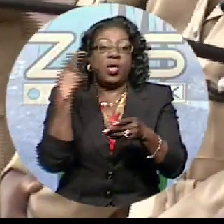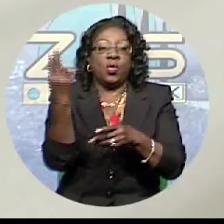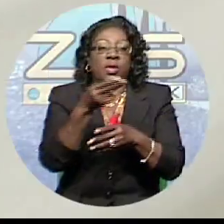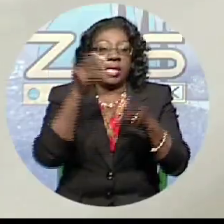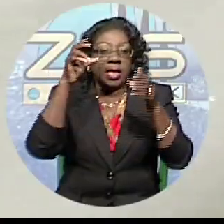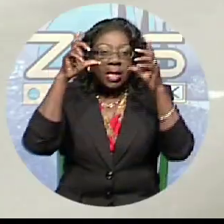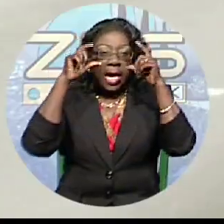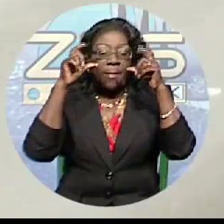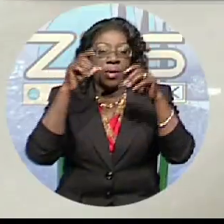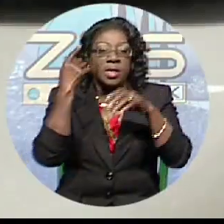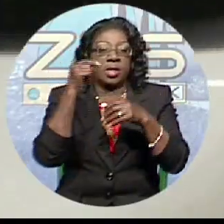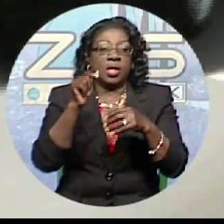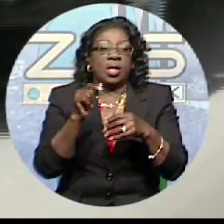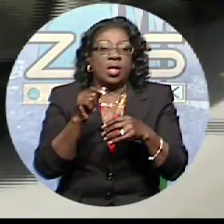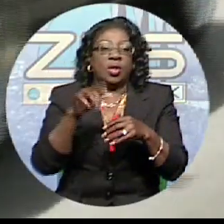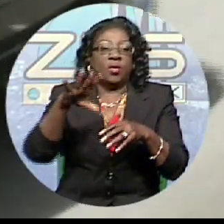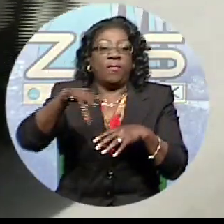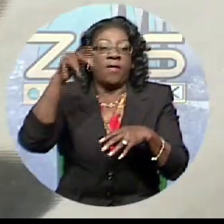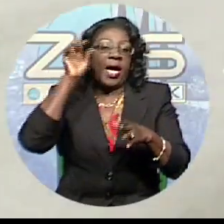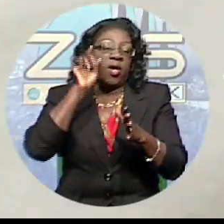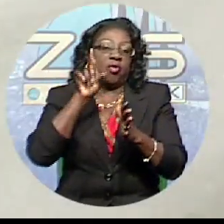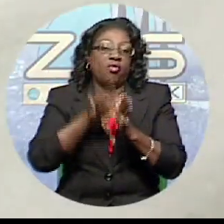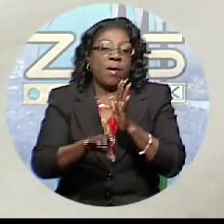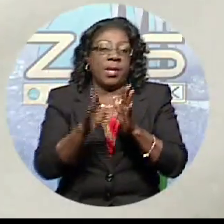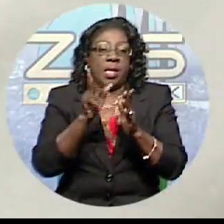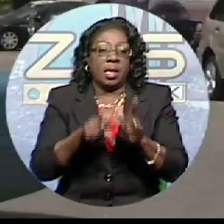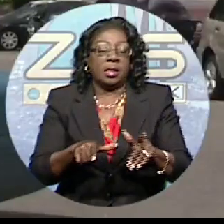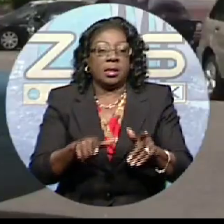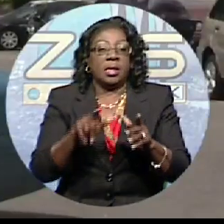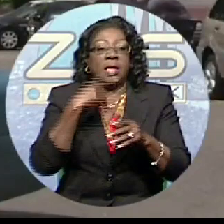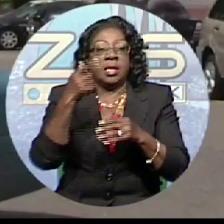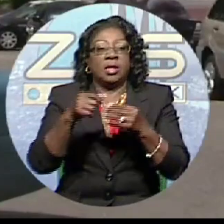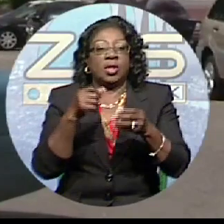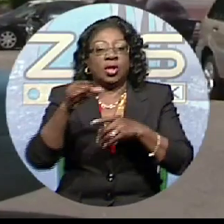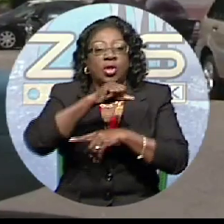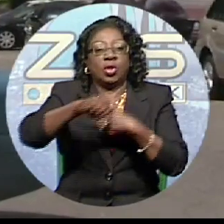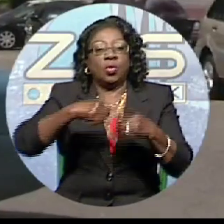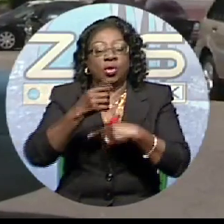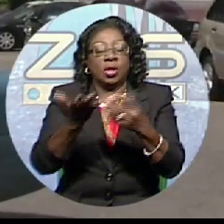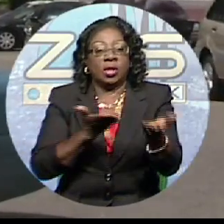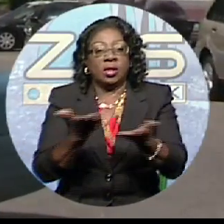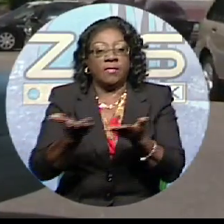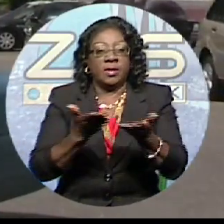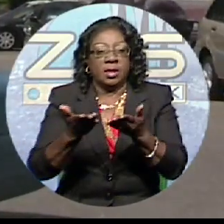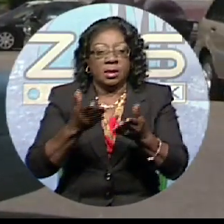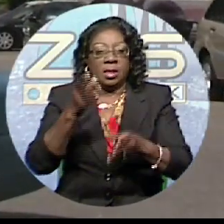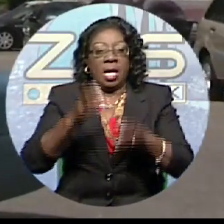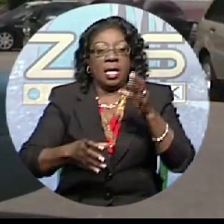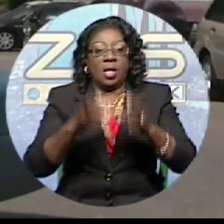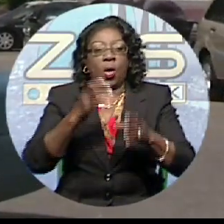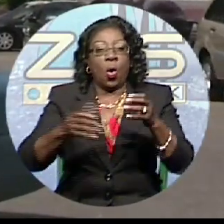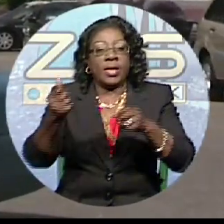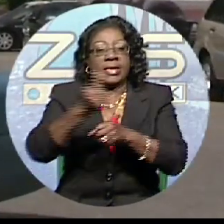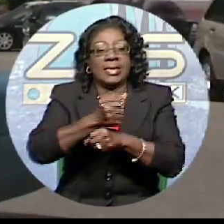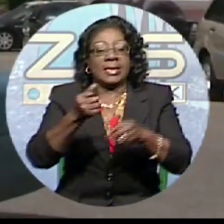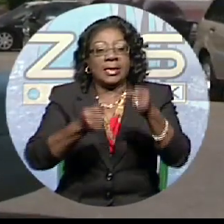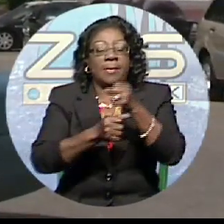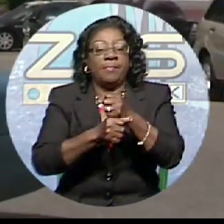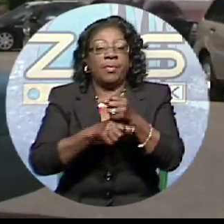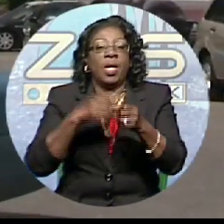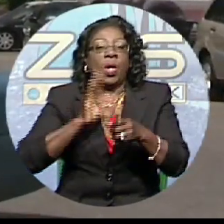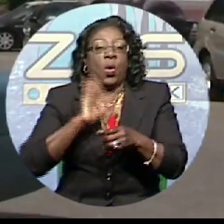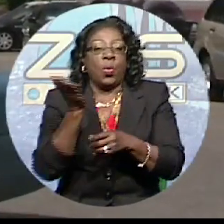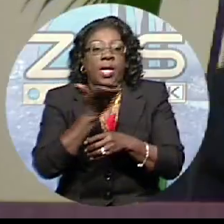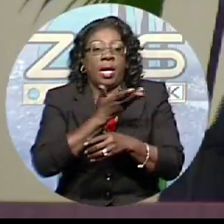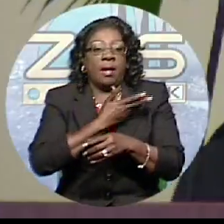cameras, and increased support to better equip law enforcement, social services, and the judiciary. We have a situation that has been fed